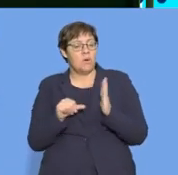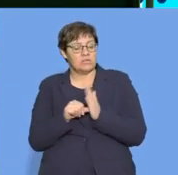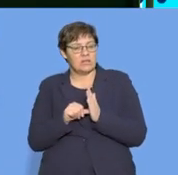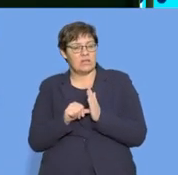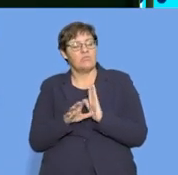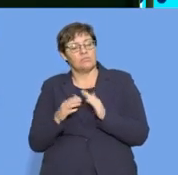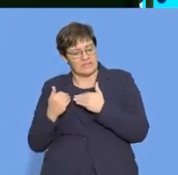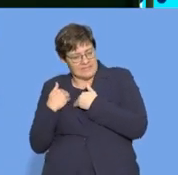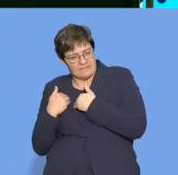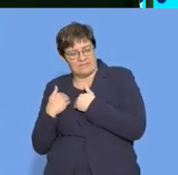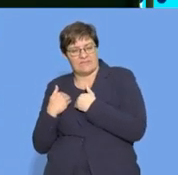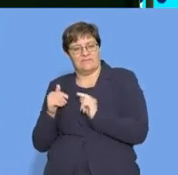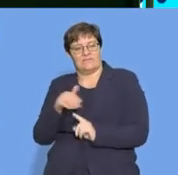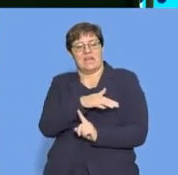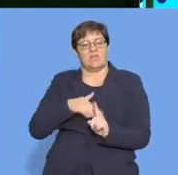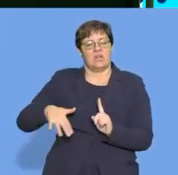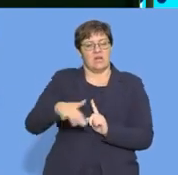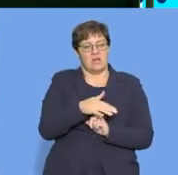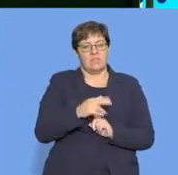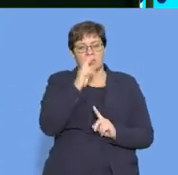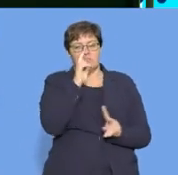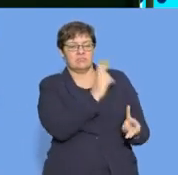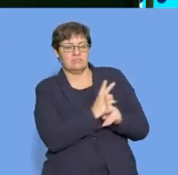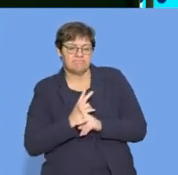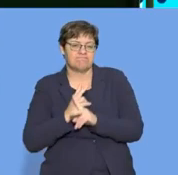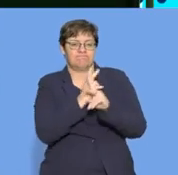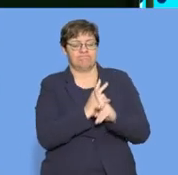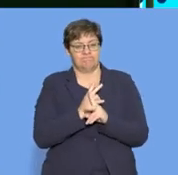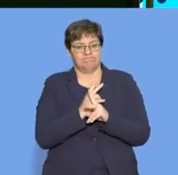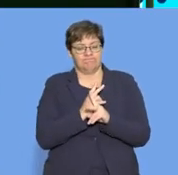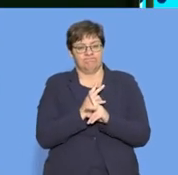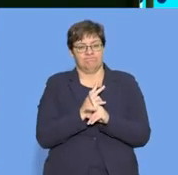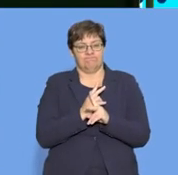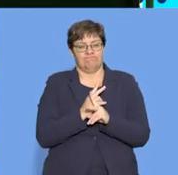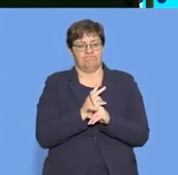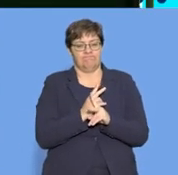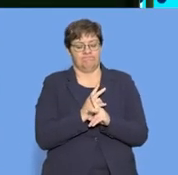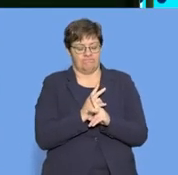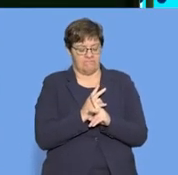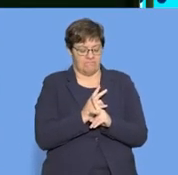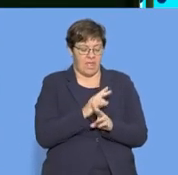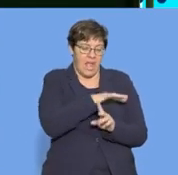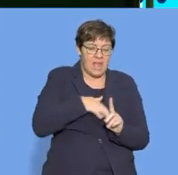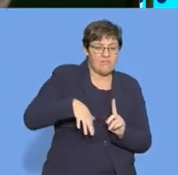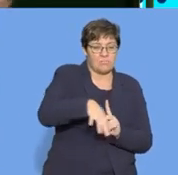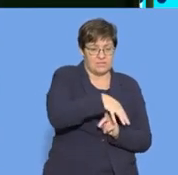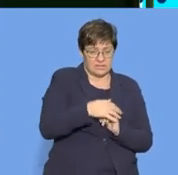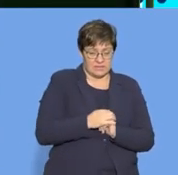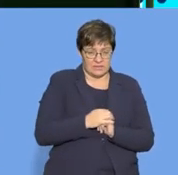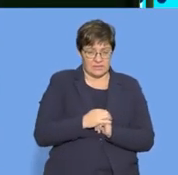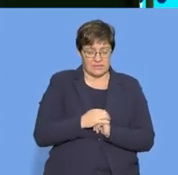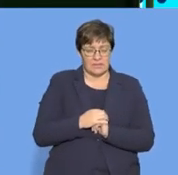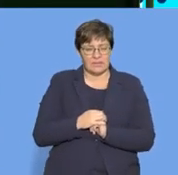very important that we preserve that area, and we look after the environment there. We